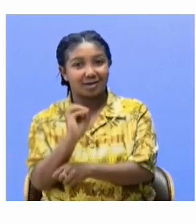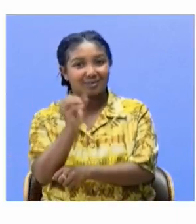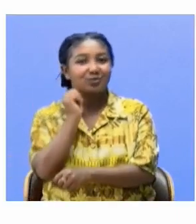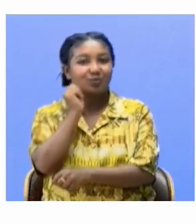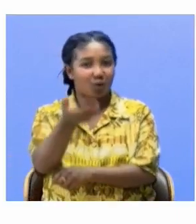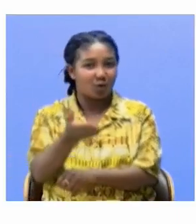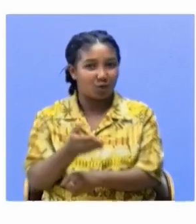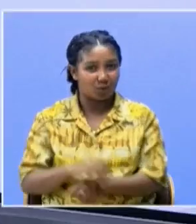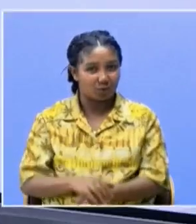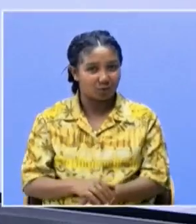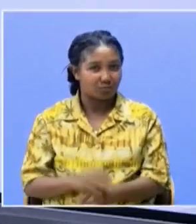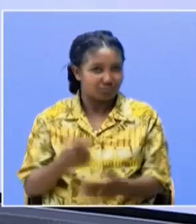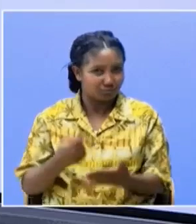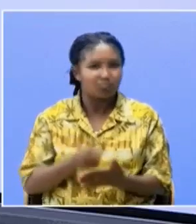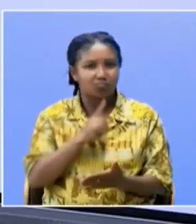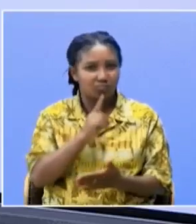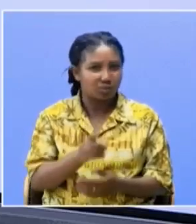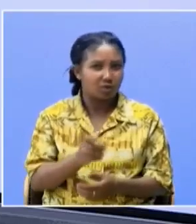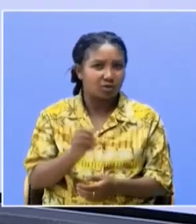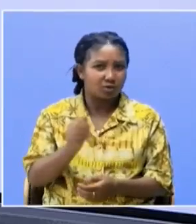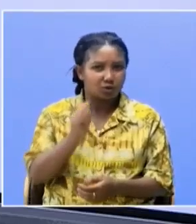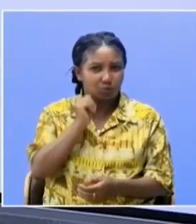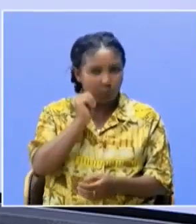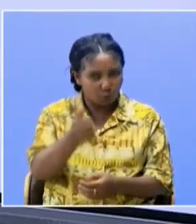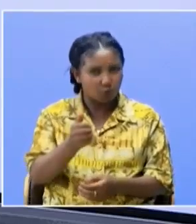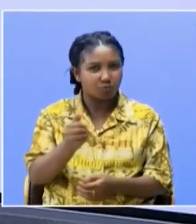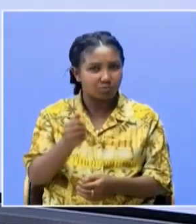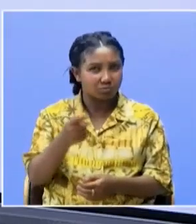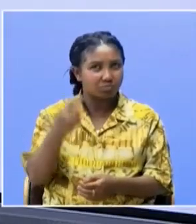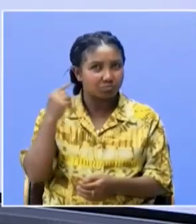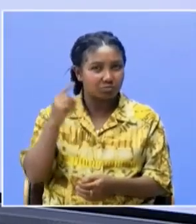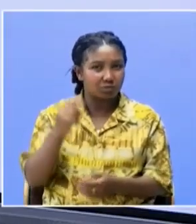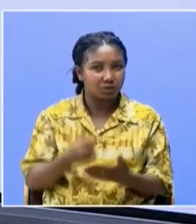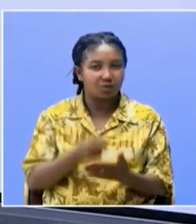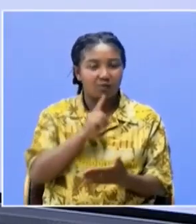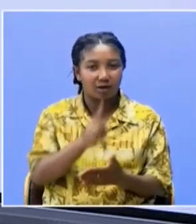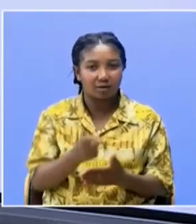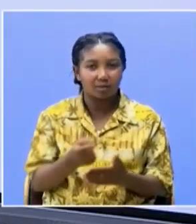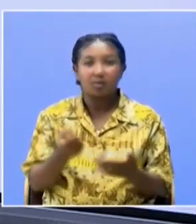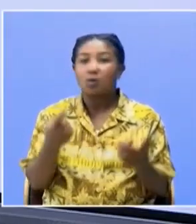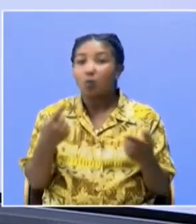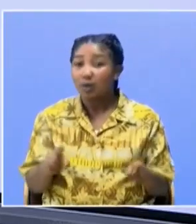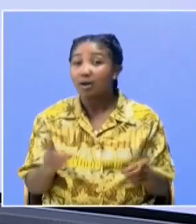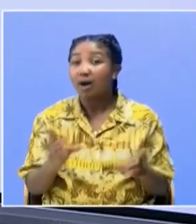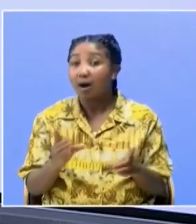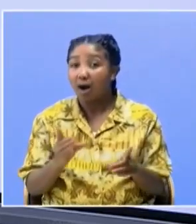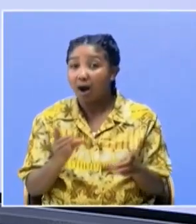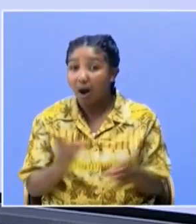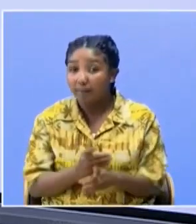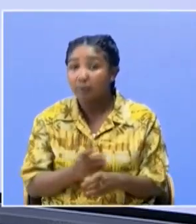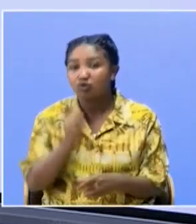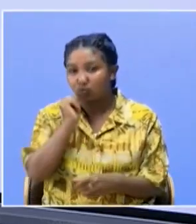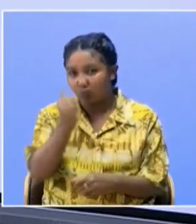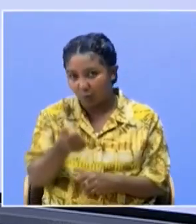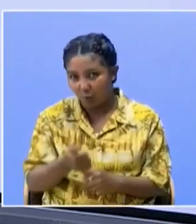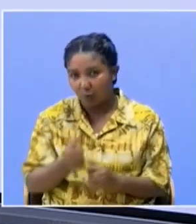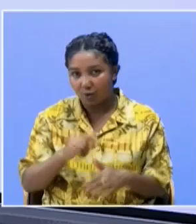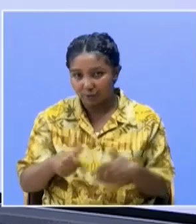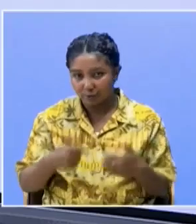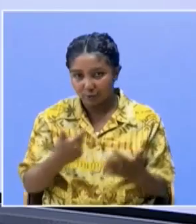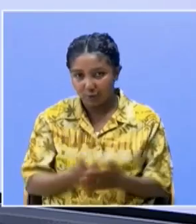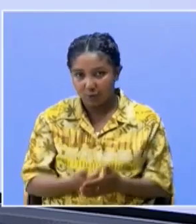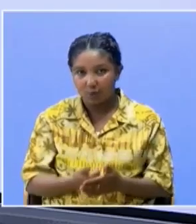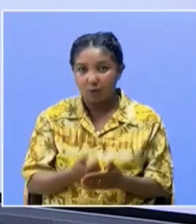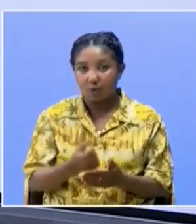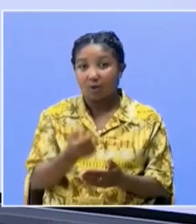Yeah, that's true. The sun will rise what? Tomorrow. That's fact. When is it going to happen? I said tomorrow. So when